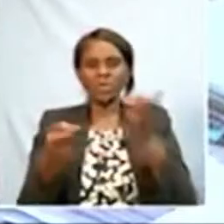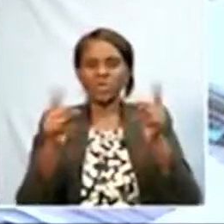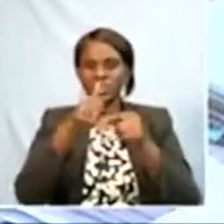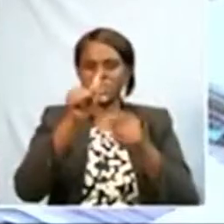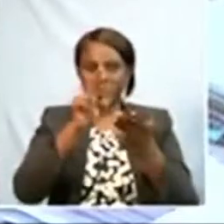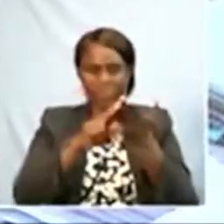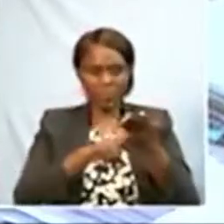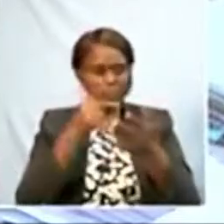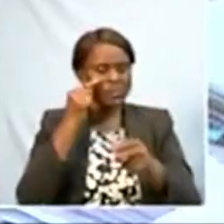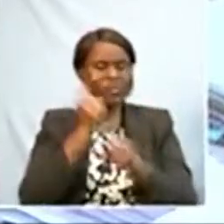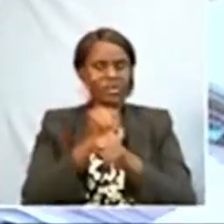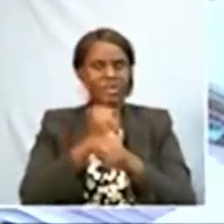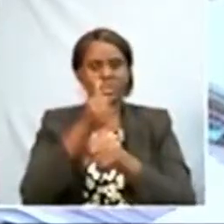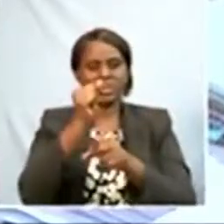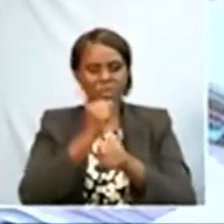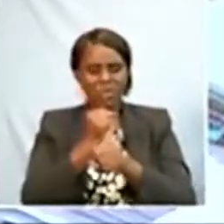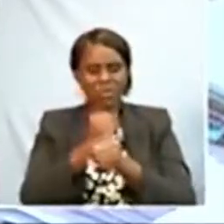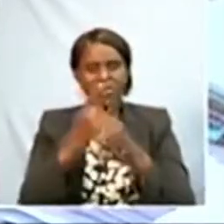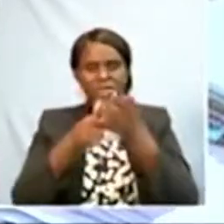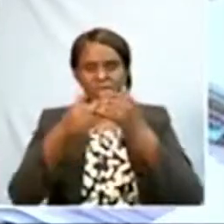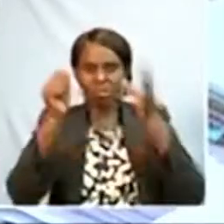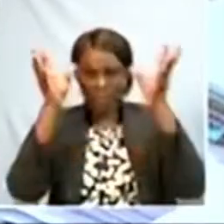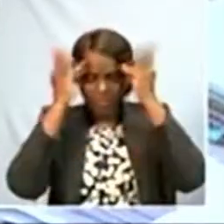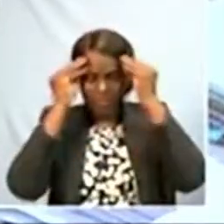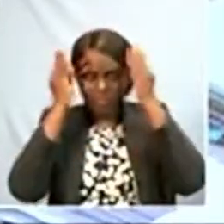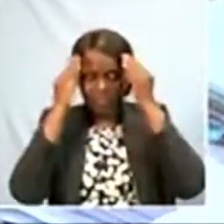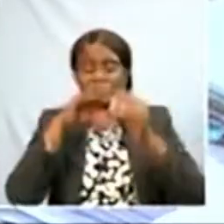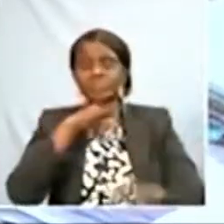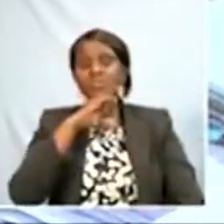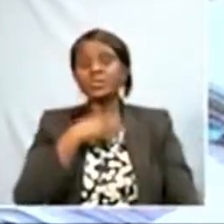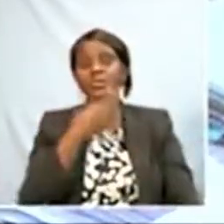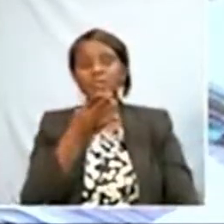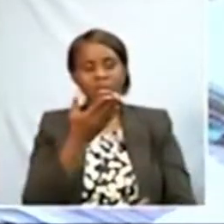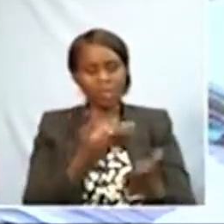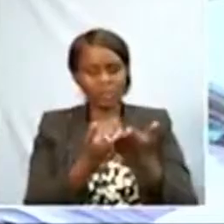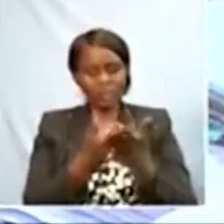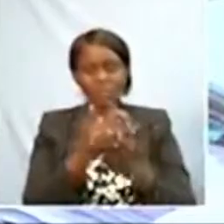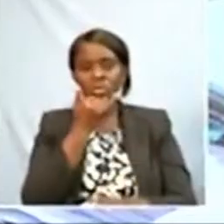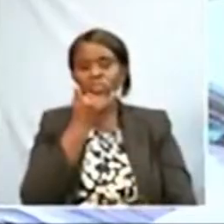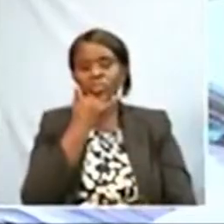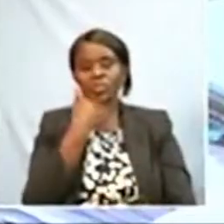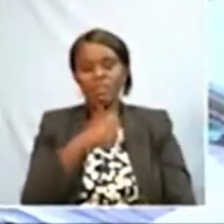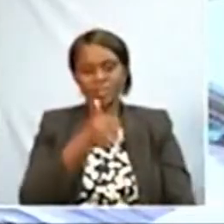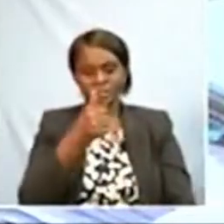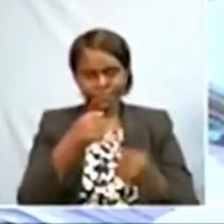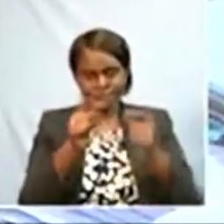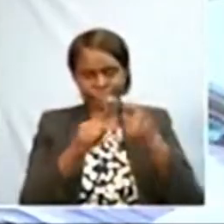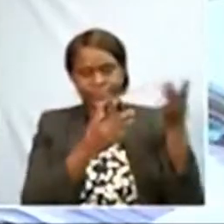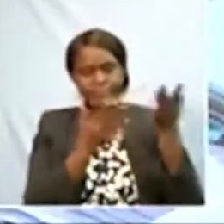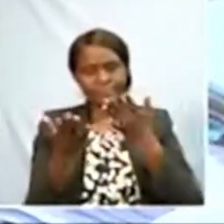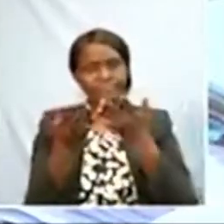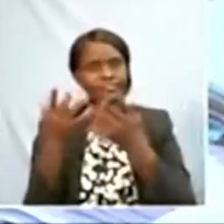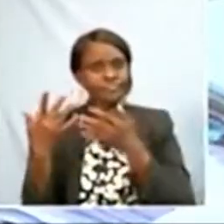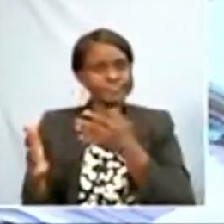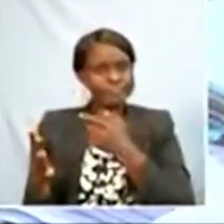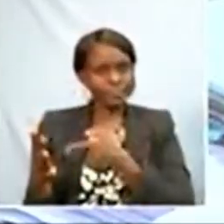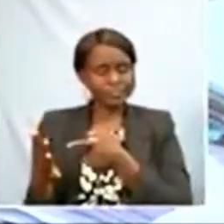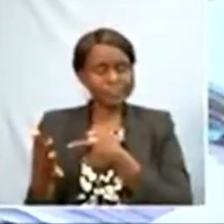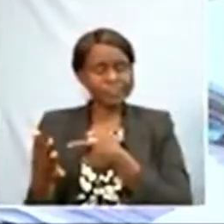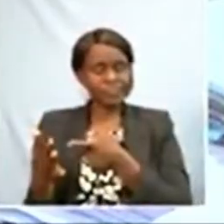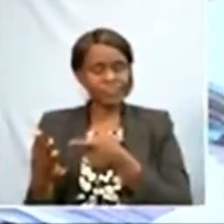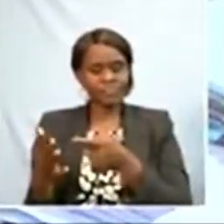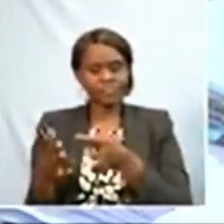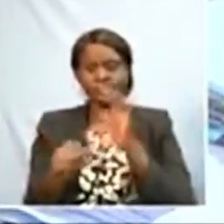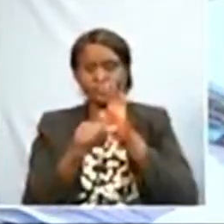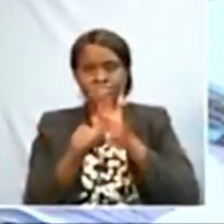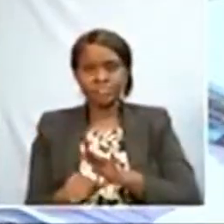work? Are you competent enough? Or this is deliberate, you are trying to bring down or to